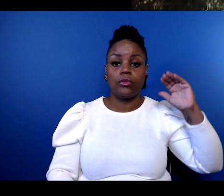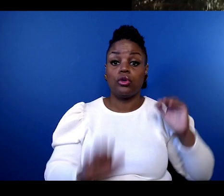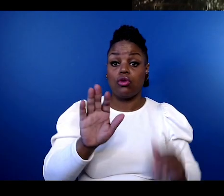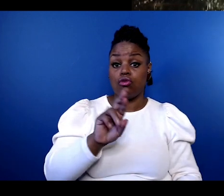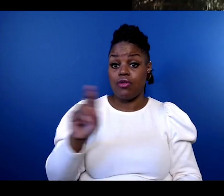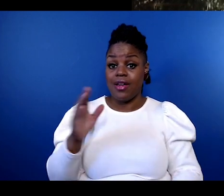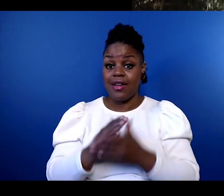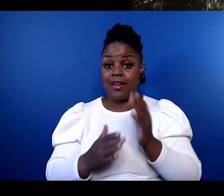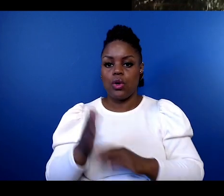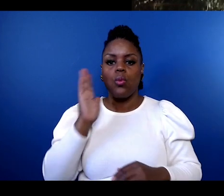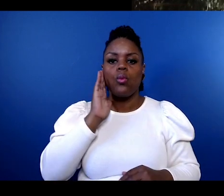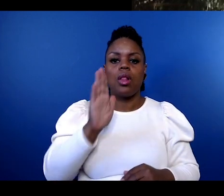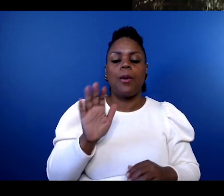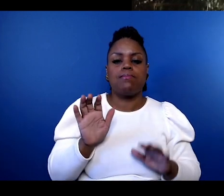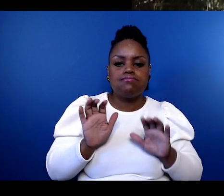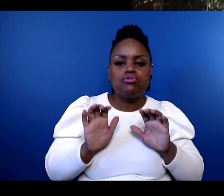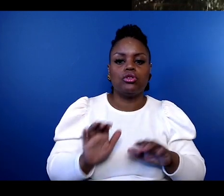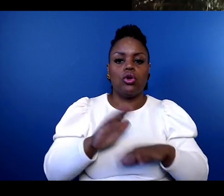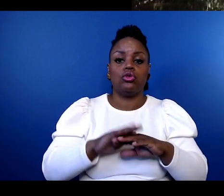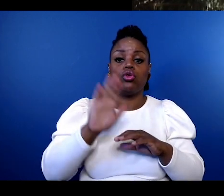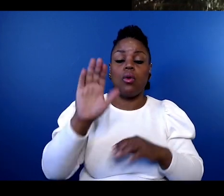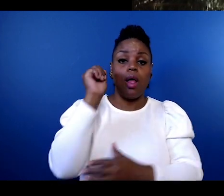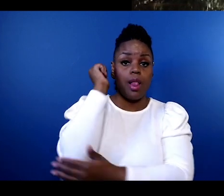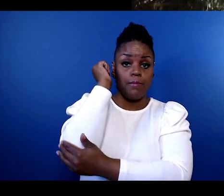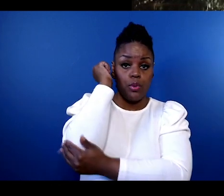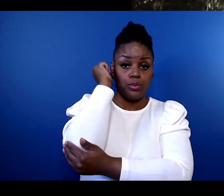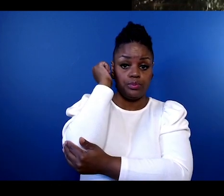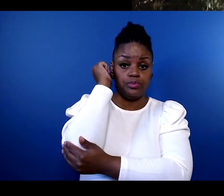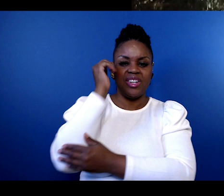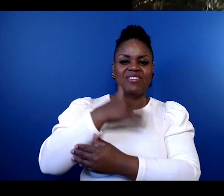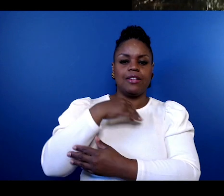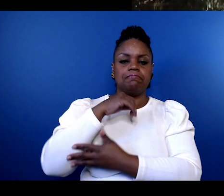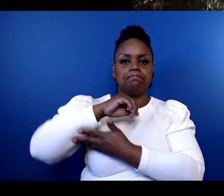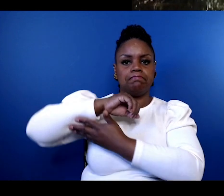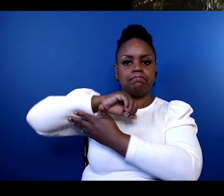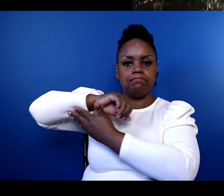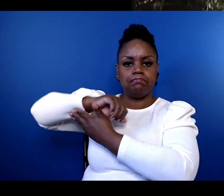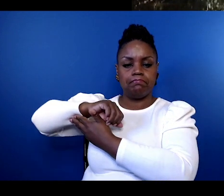going to press on the elbow. Just press that arm back behind you.